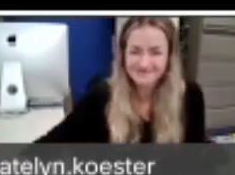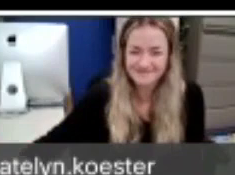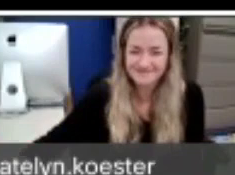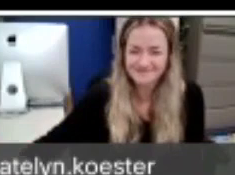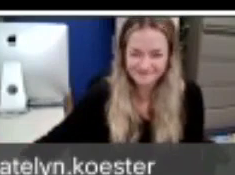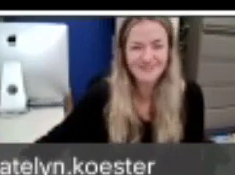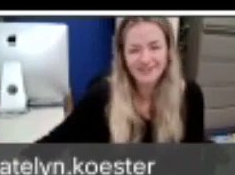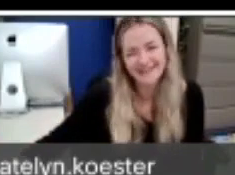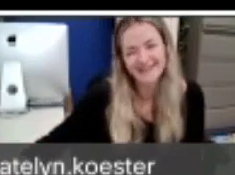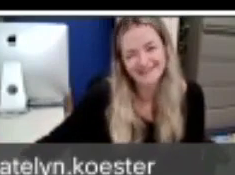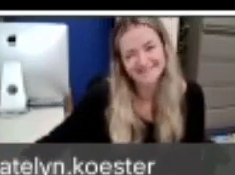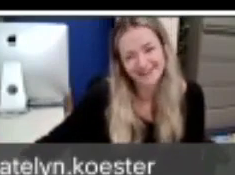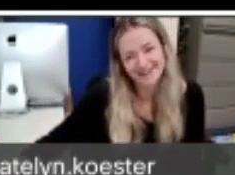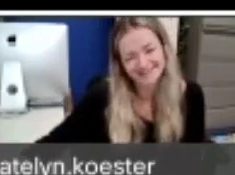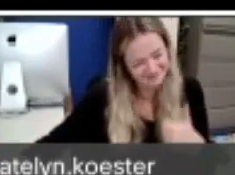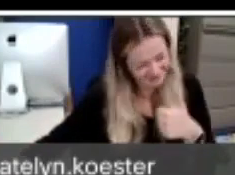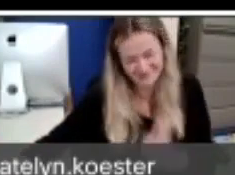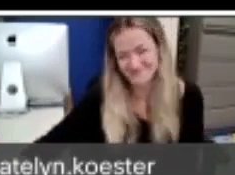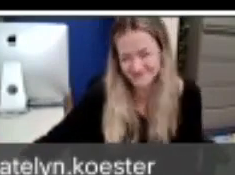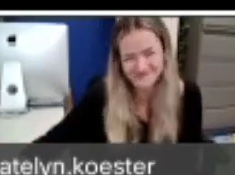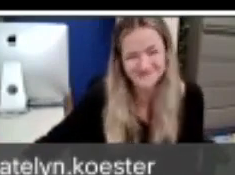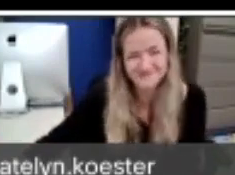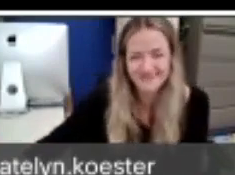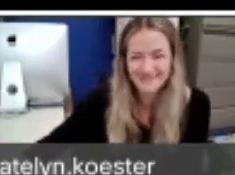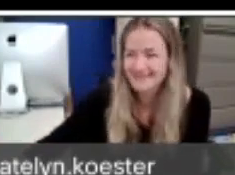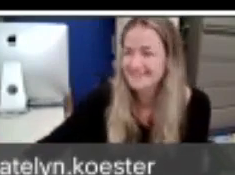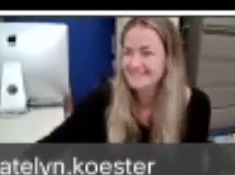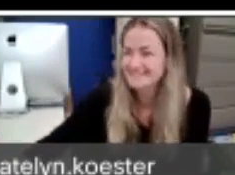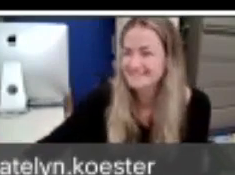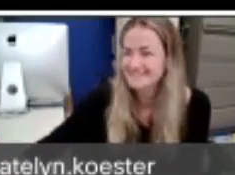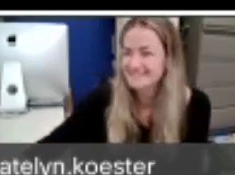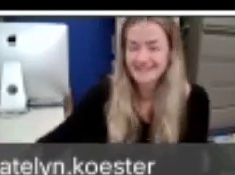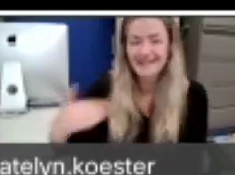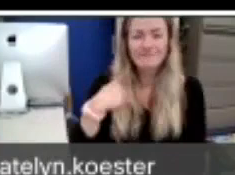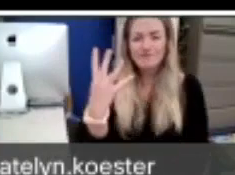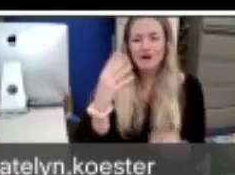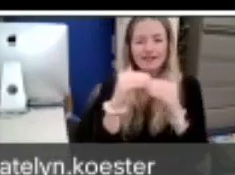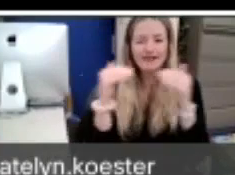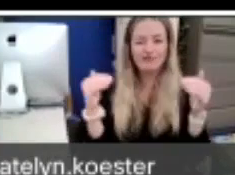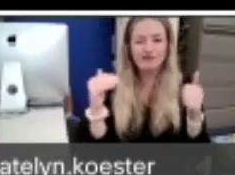great. Thank you. Awesome. Of course. Sure.